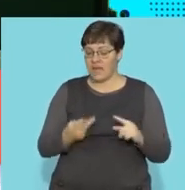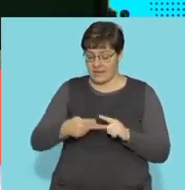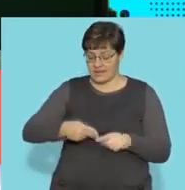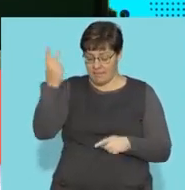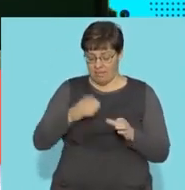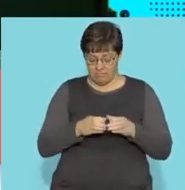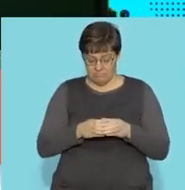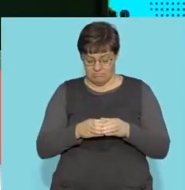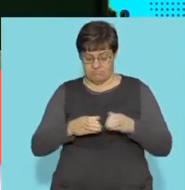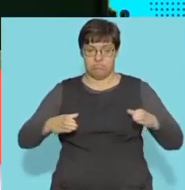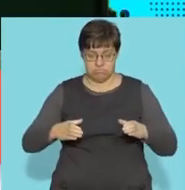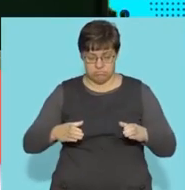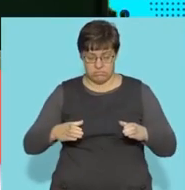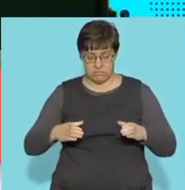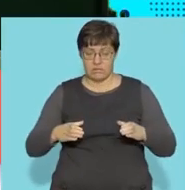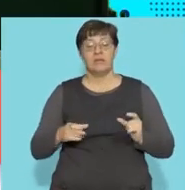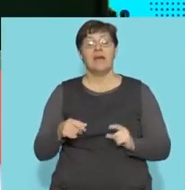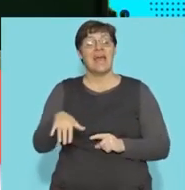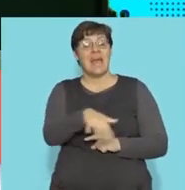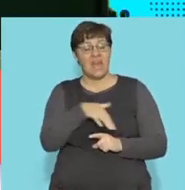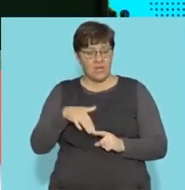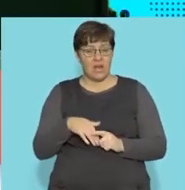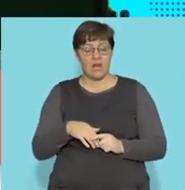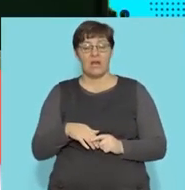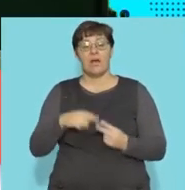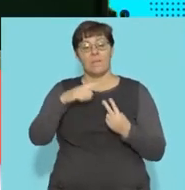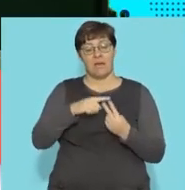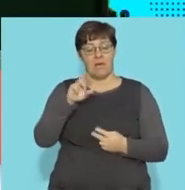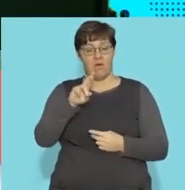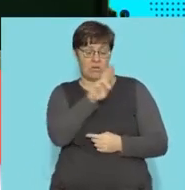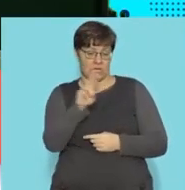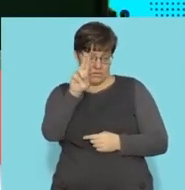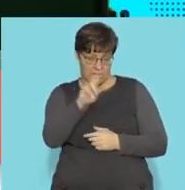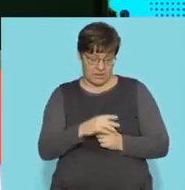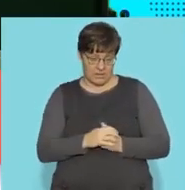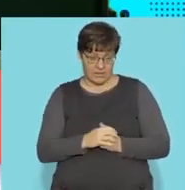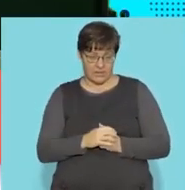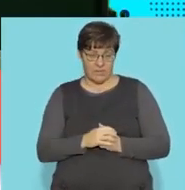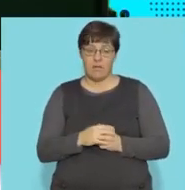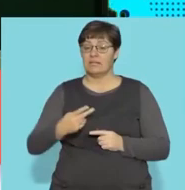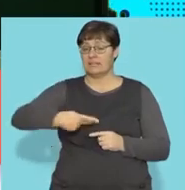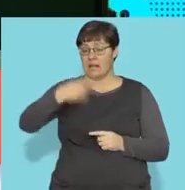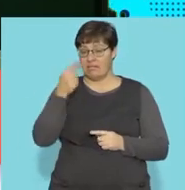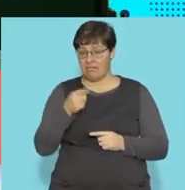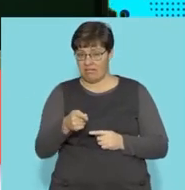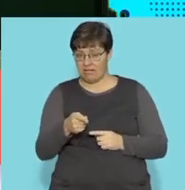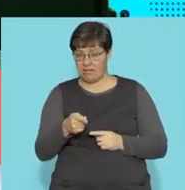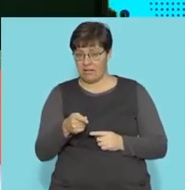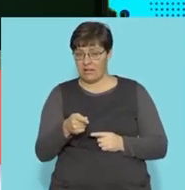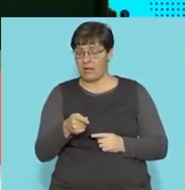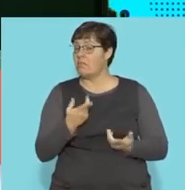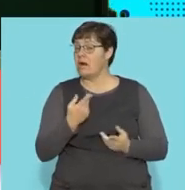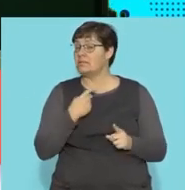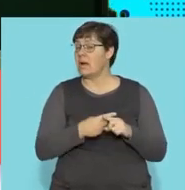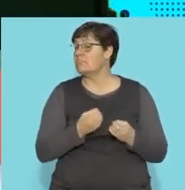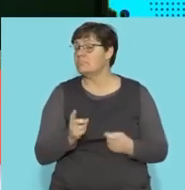about doubling that area, the area of a circle is pi r squared. So if I'm doubling that, what do I